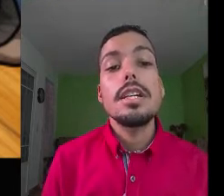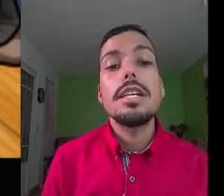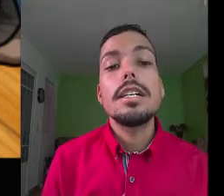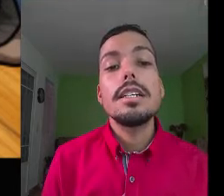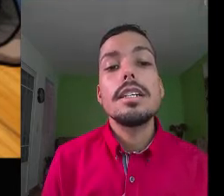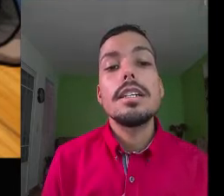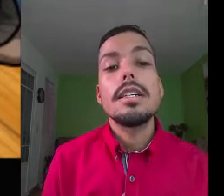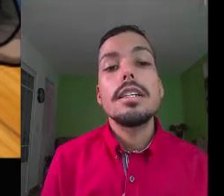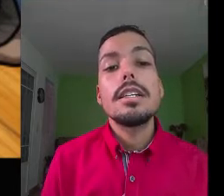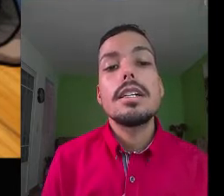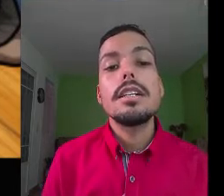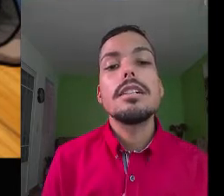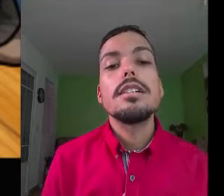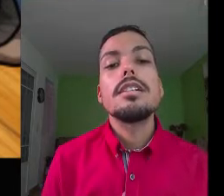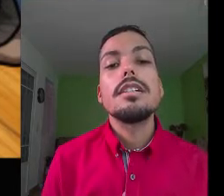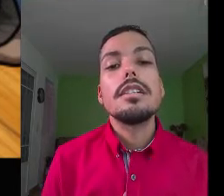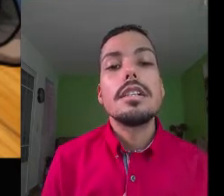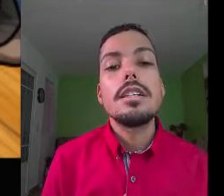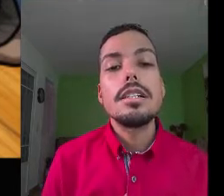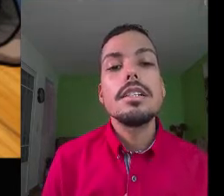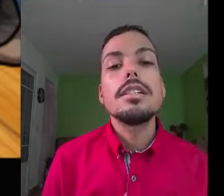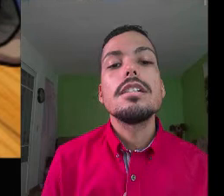sounds